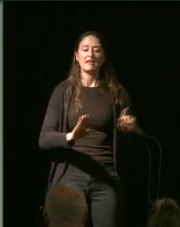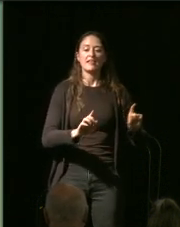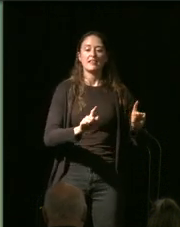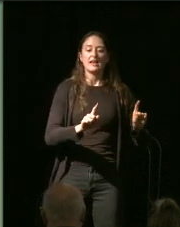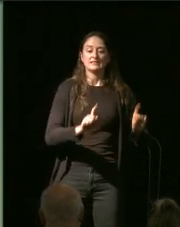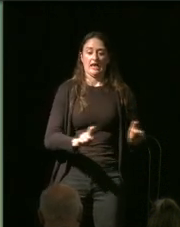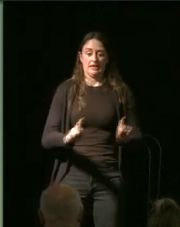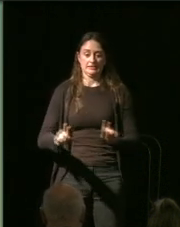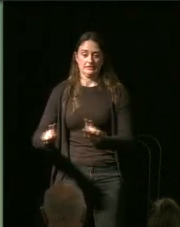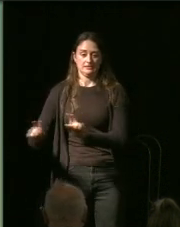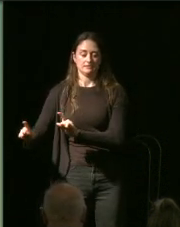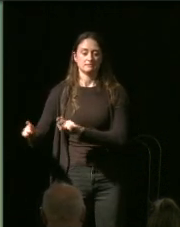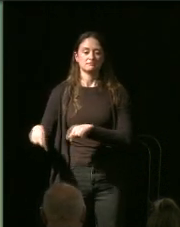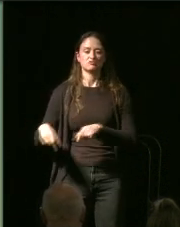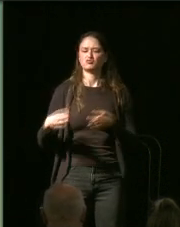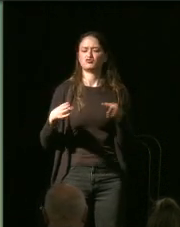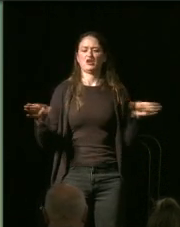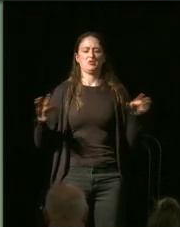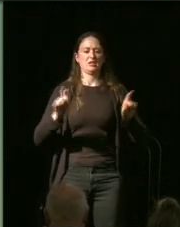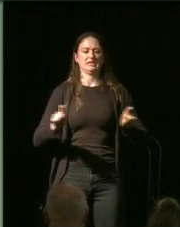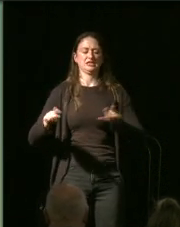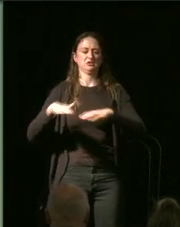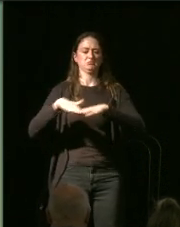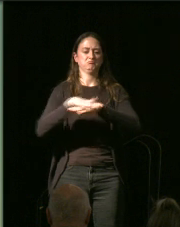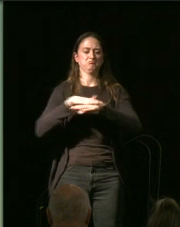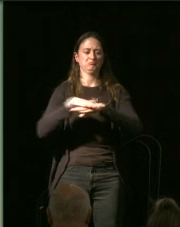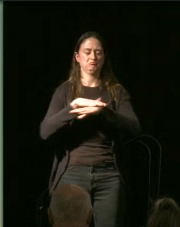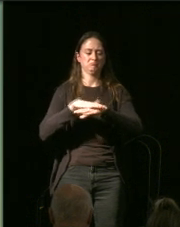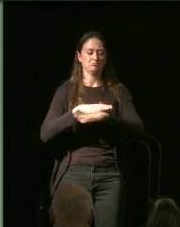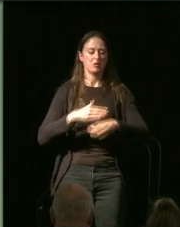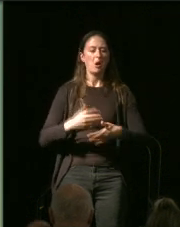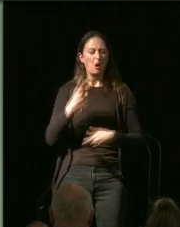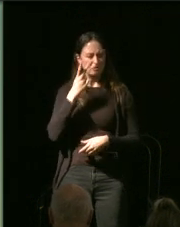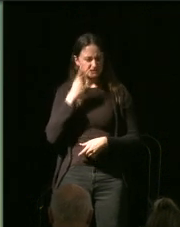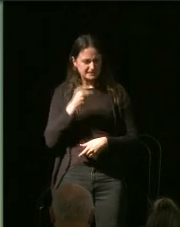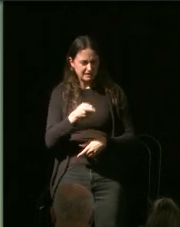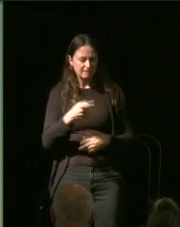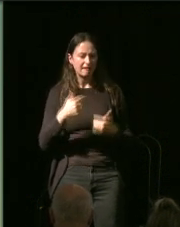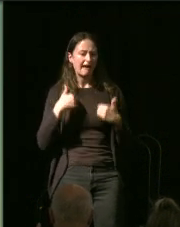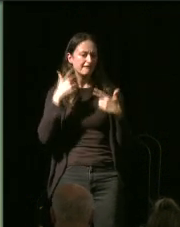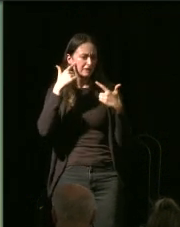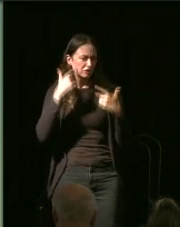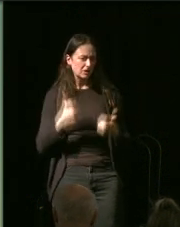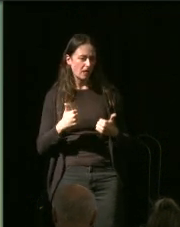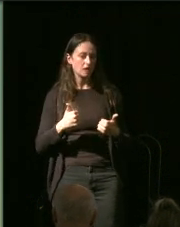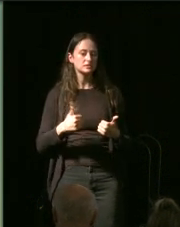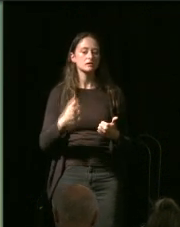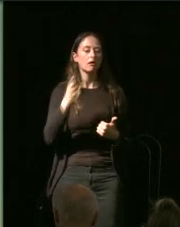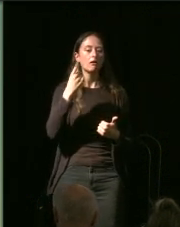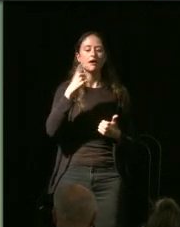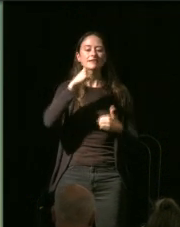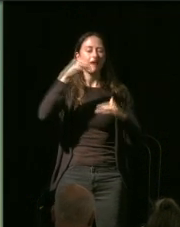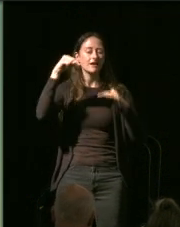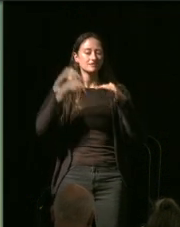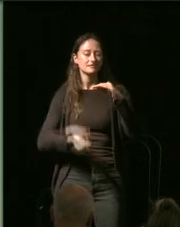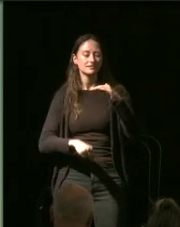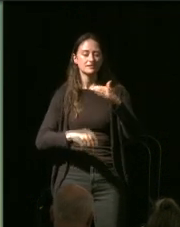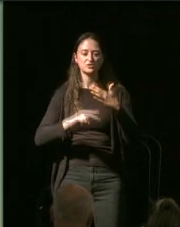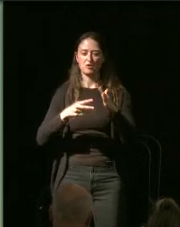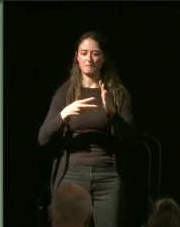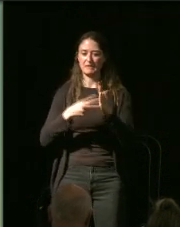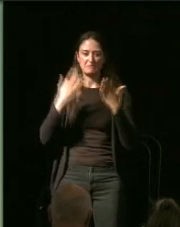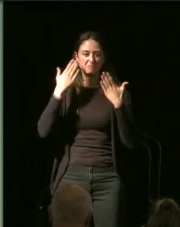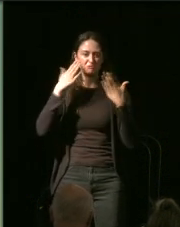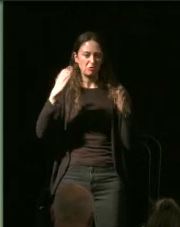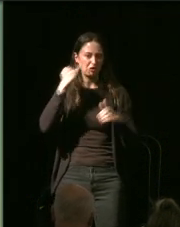wouldn't do a more targeted test. And then a chromosomal test, such as a karyotype or chromosome microarray, is unlikely to find the